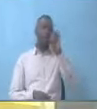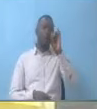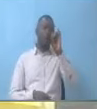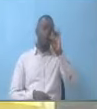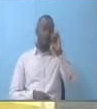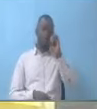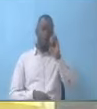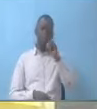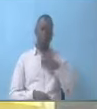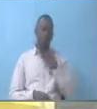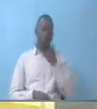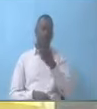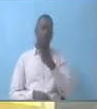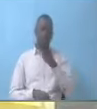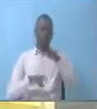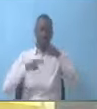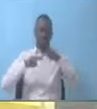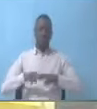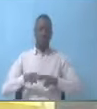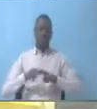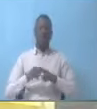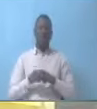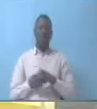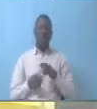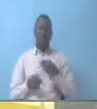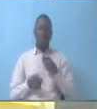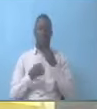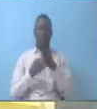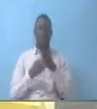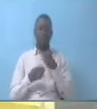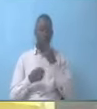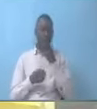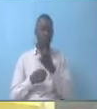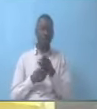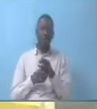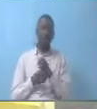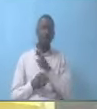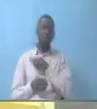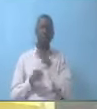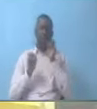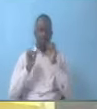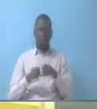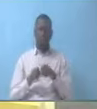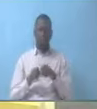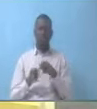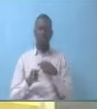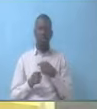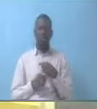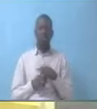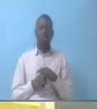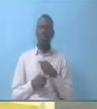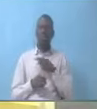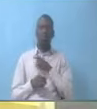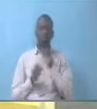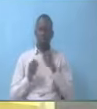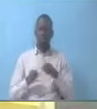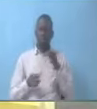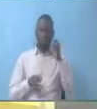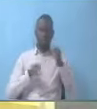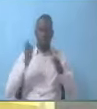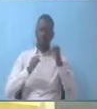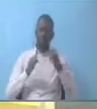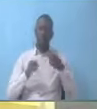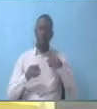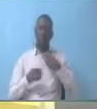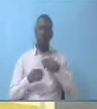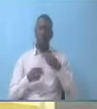that provision to say that he cannot hear my case. Ci fofu nak la sukandeko won betax mune mom munta atté suma mbir. His jurisdiction